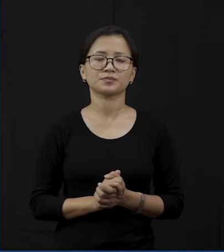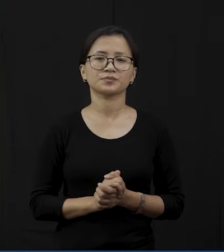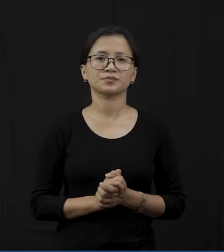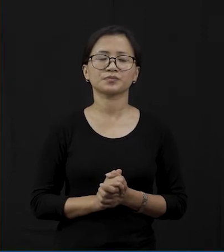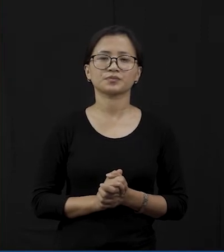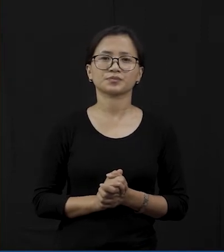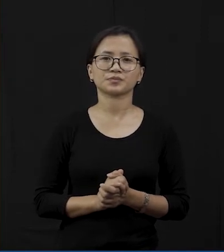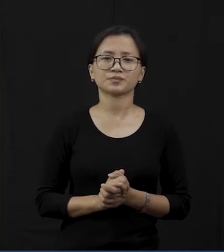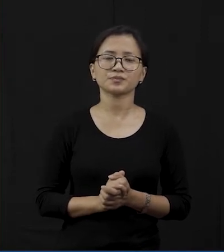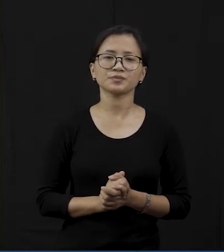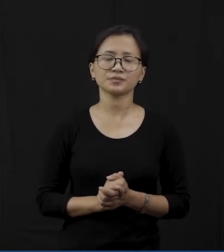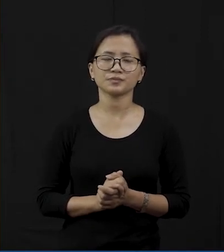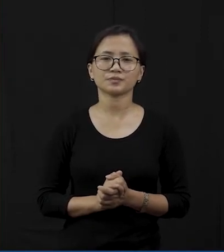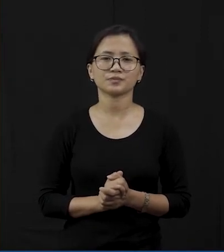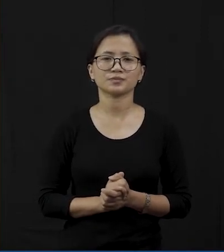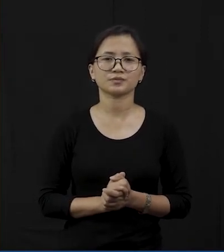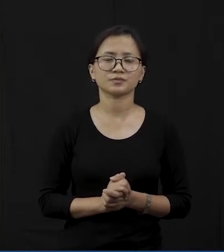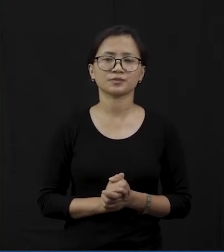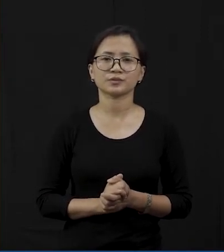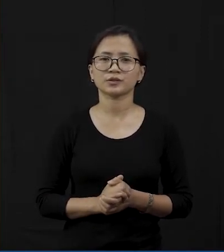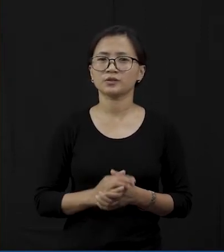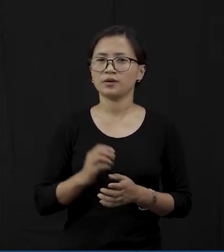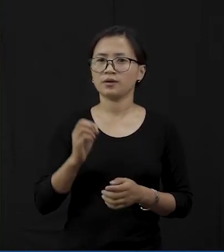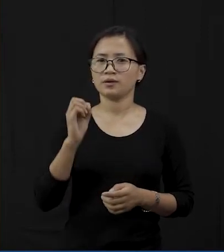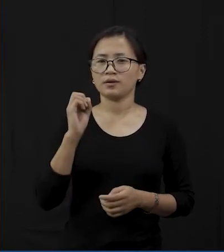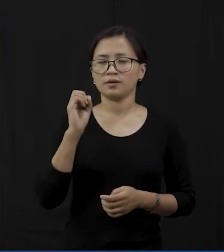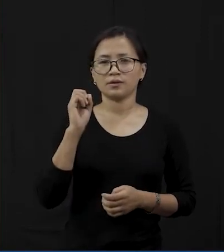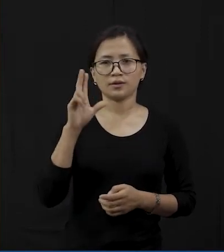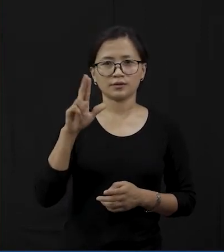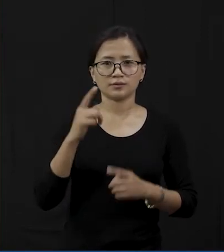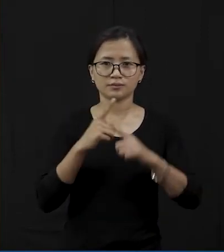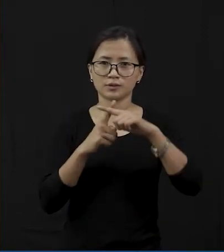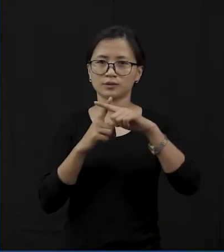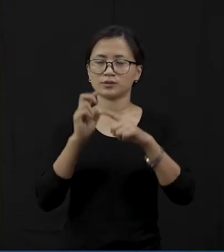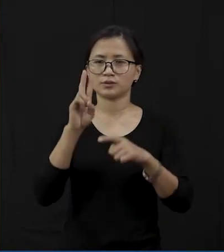Okay. Now 8 plus 2